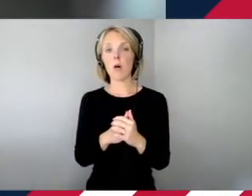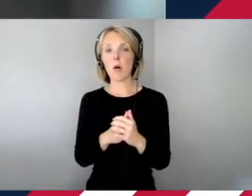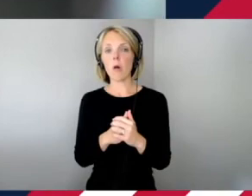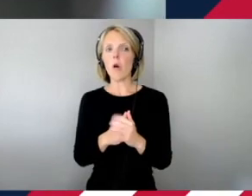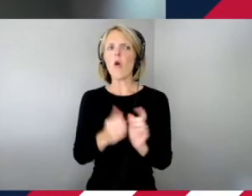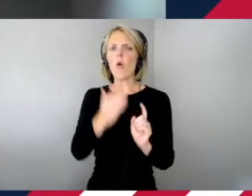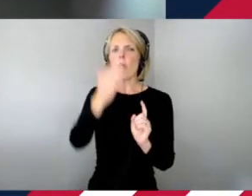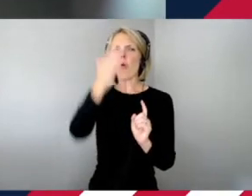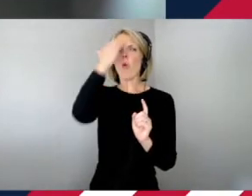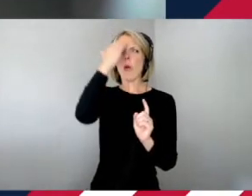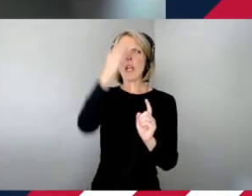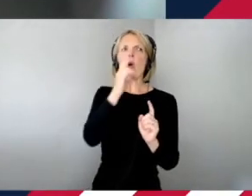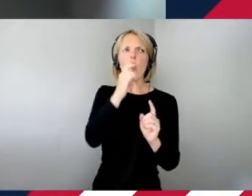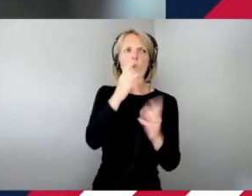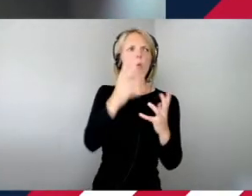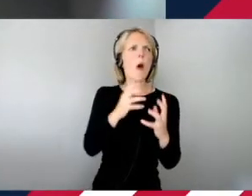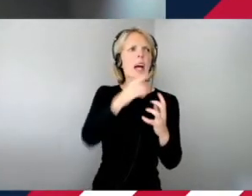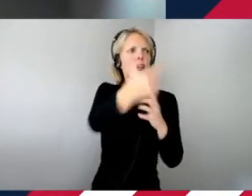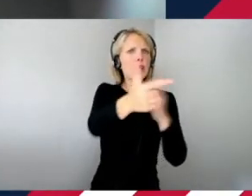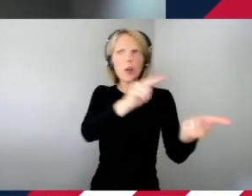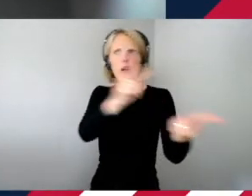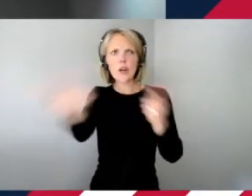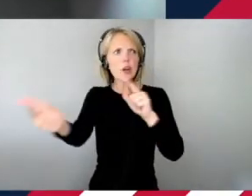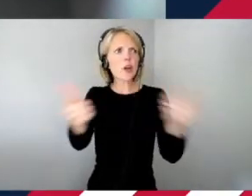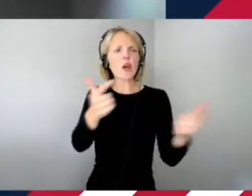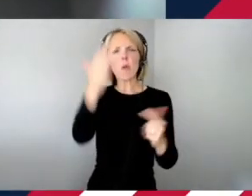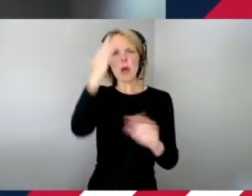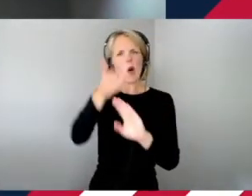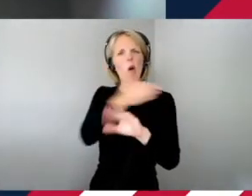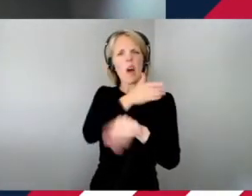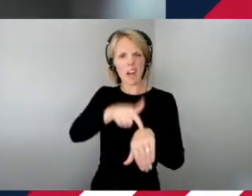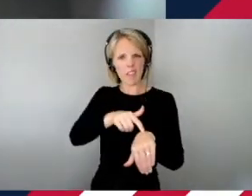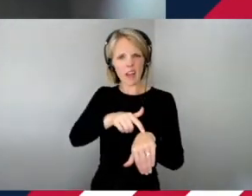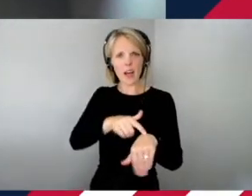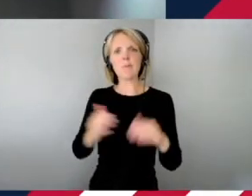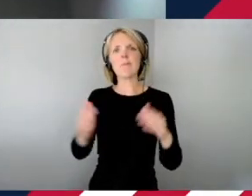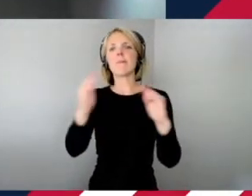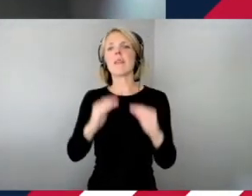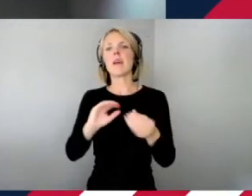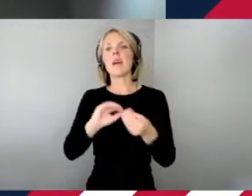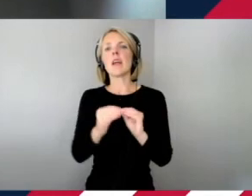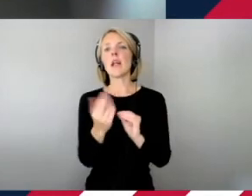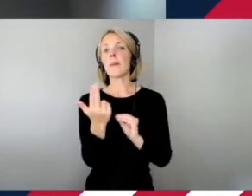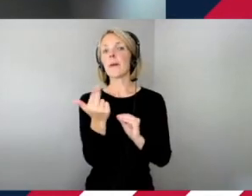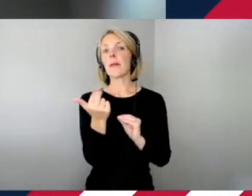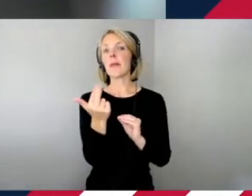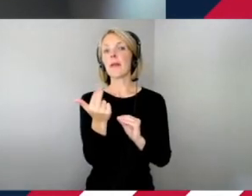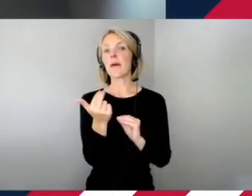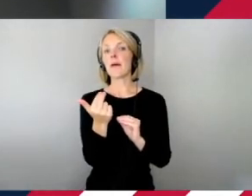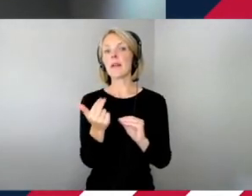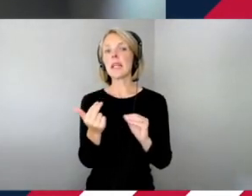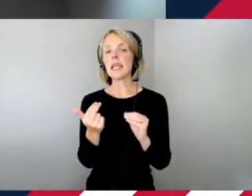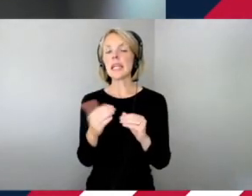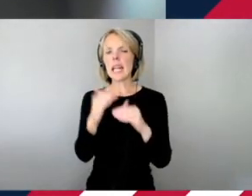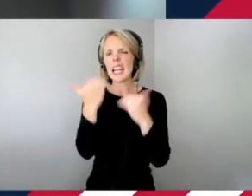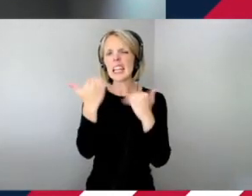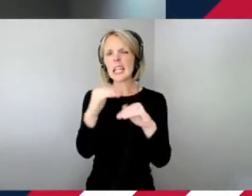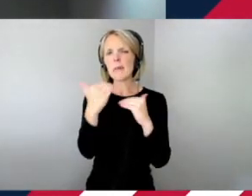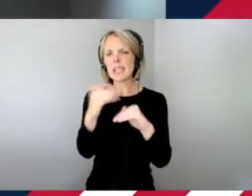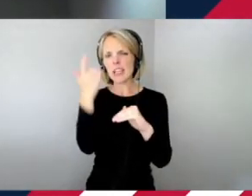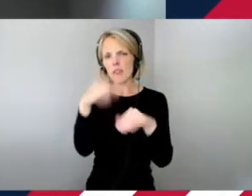speak. Then item 13 is the limitations you will be adopting on